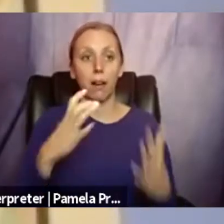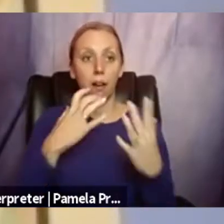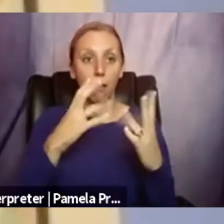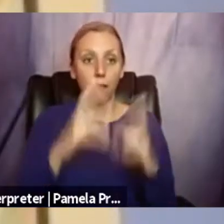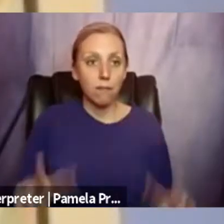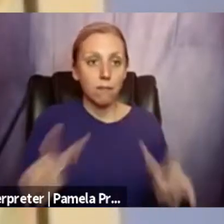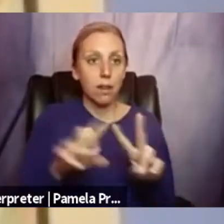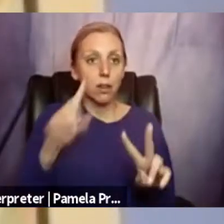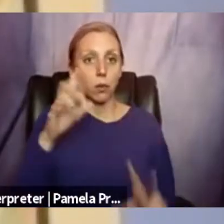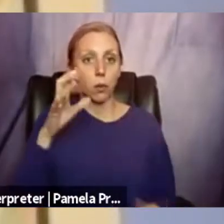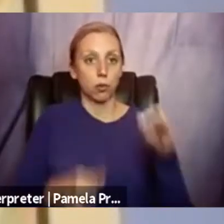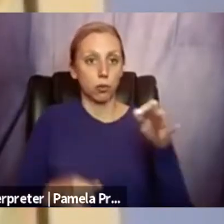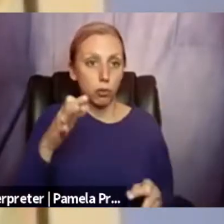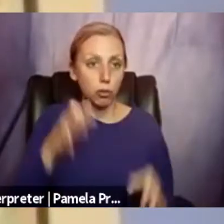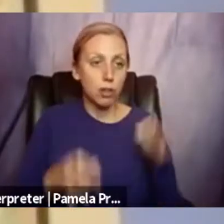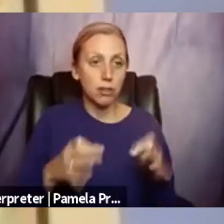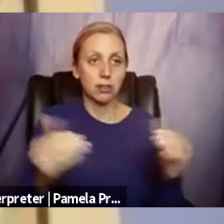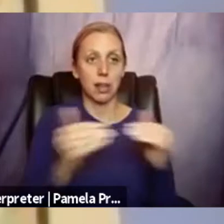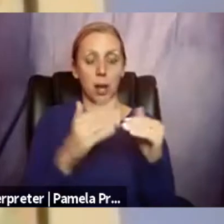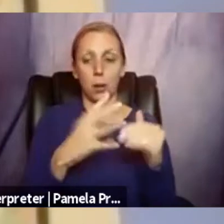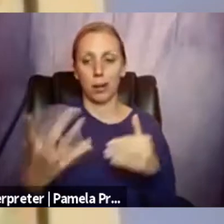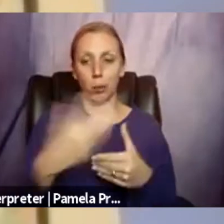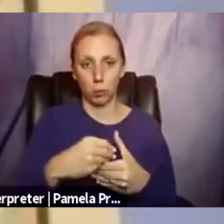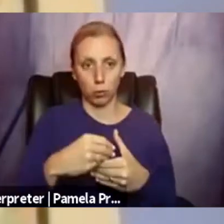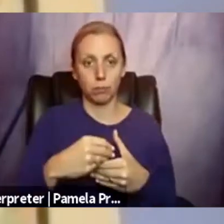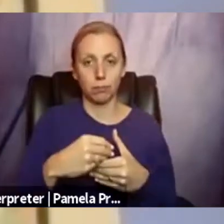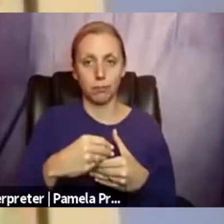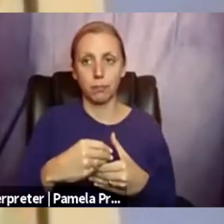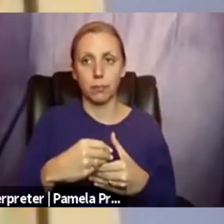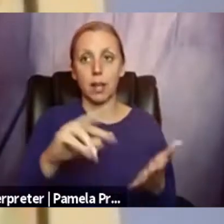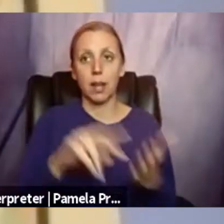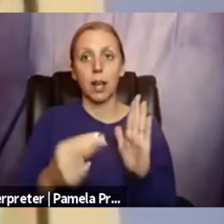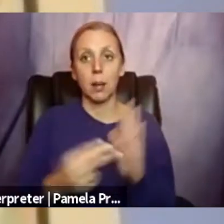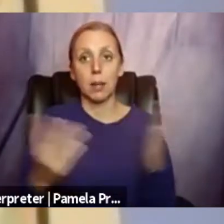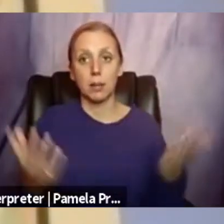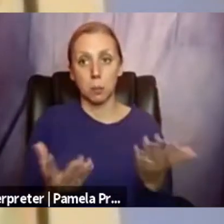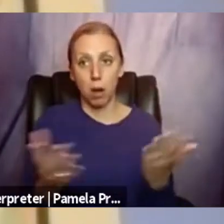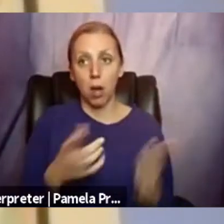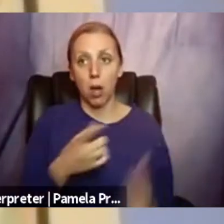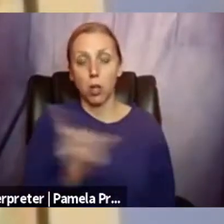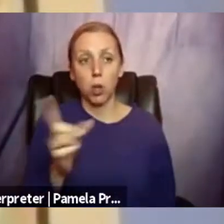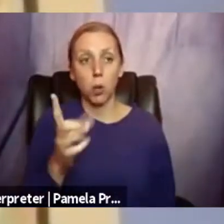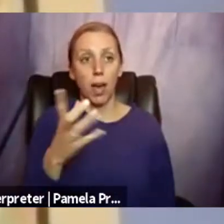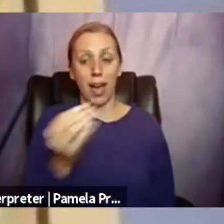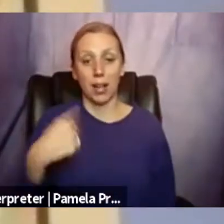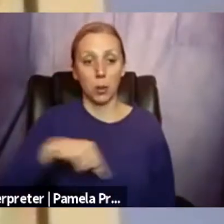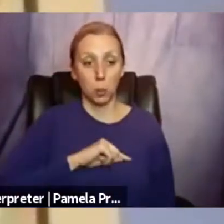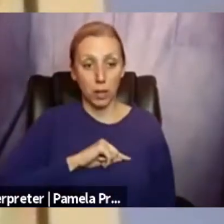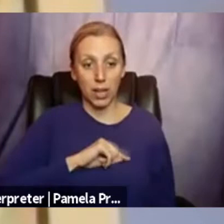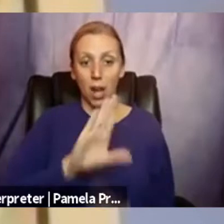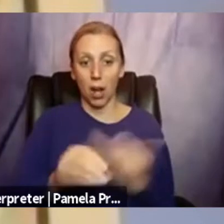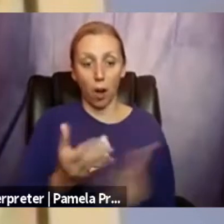justice, equity, and inclusion. This means that you and we, all of